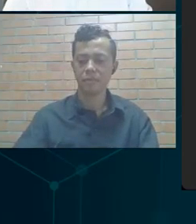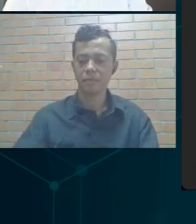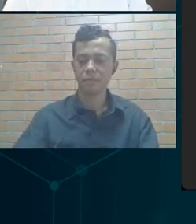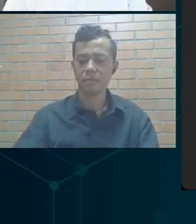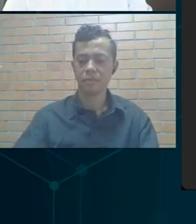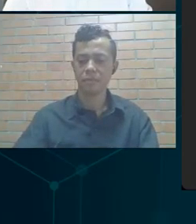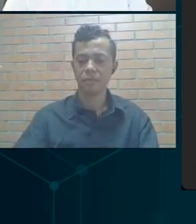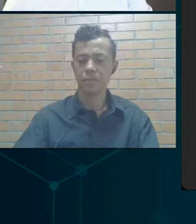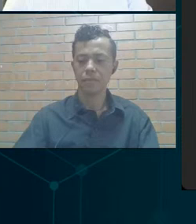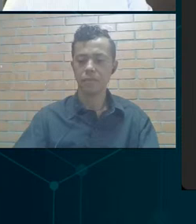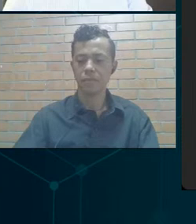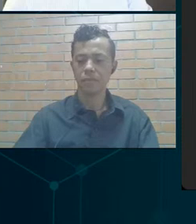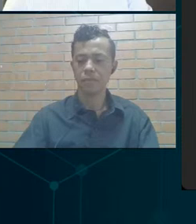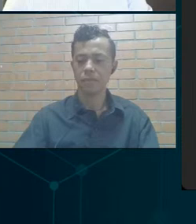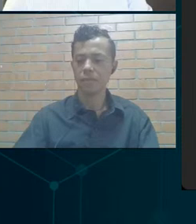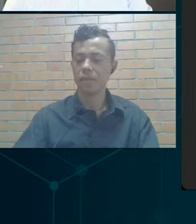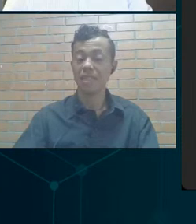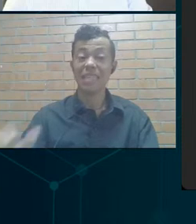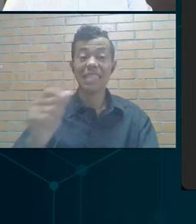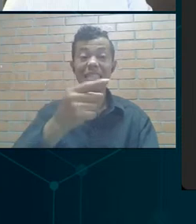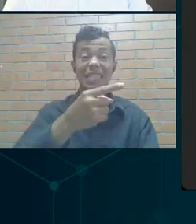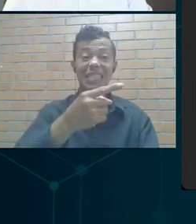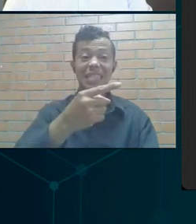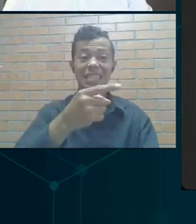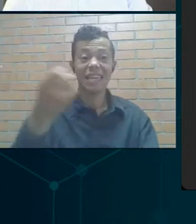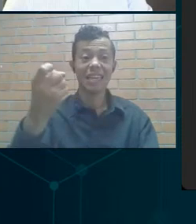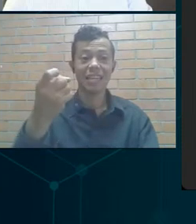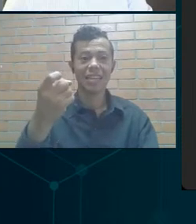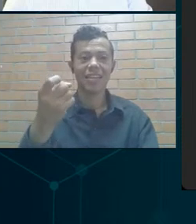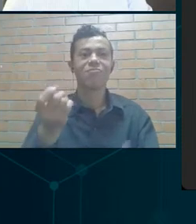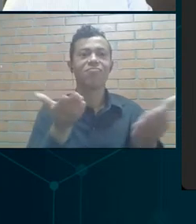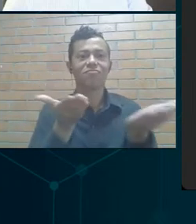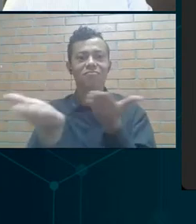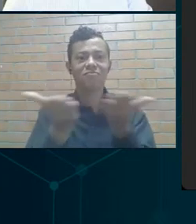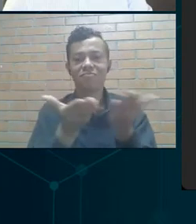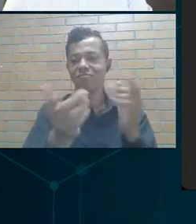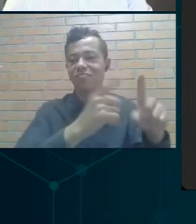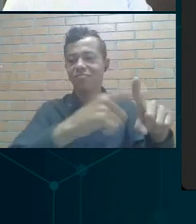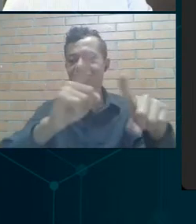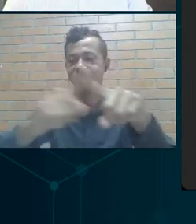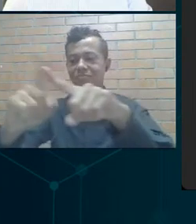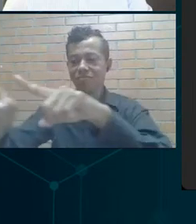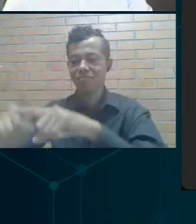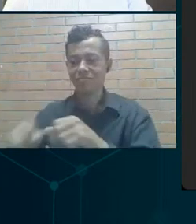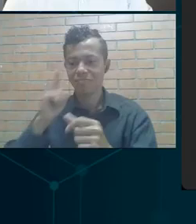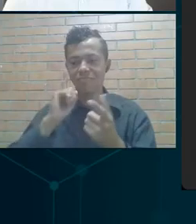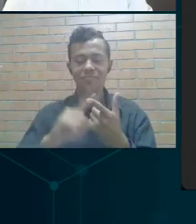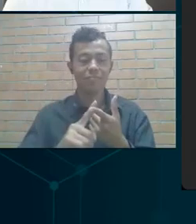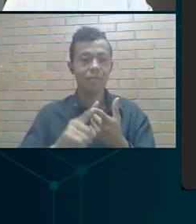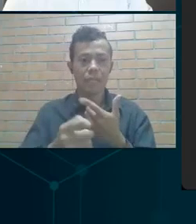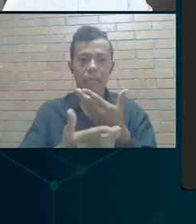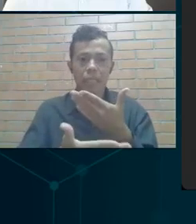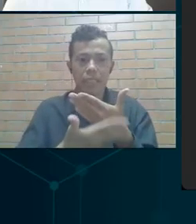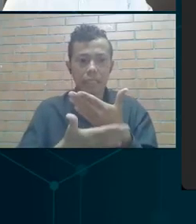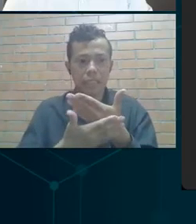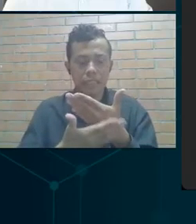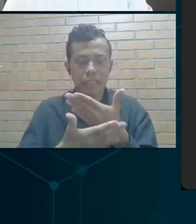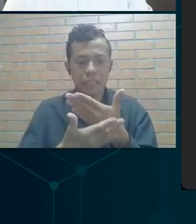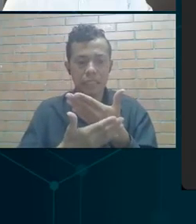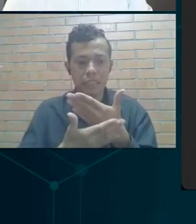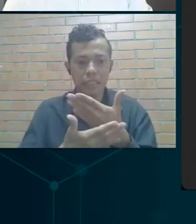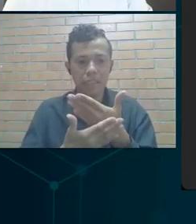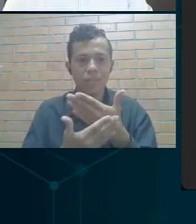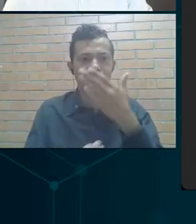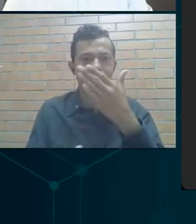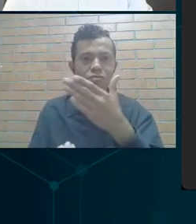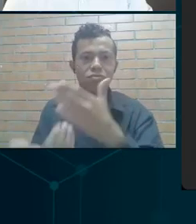browser's become basically our window into the world, that the browser runs on every device or on